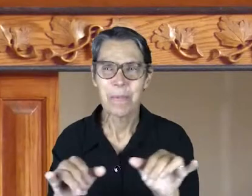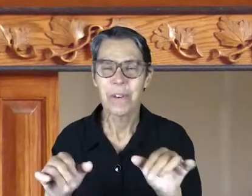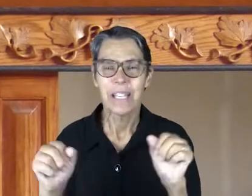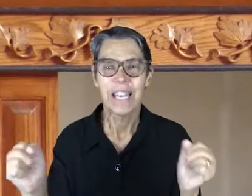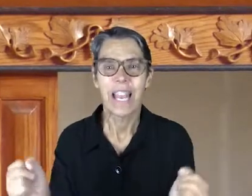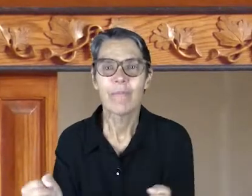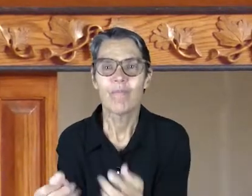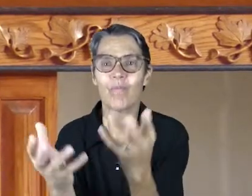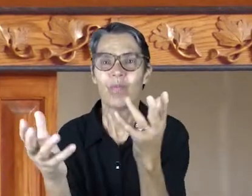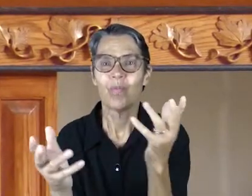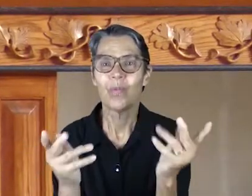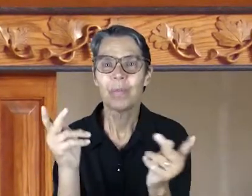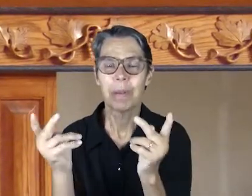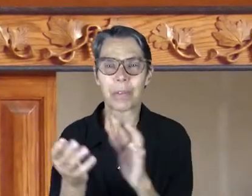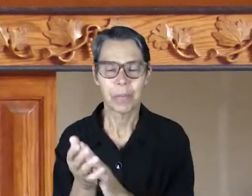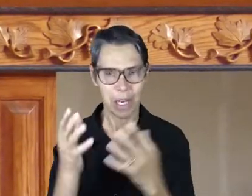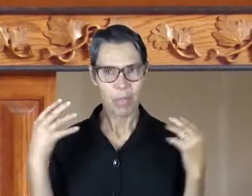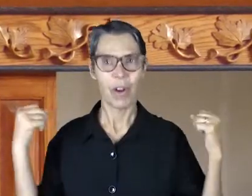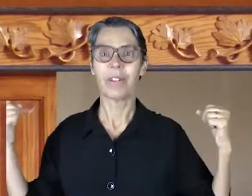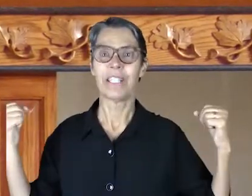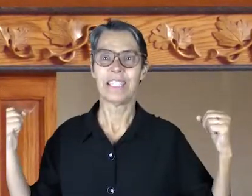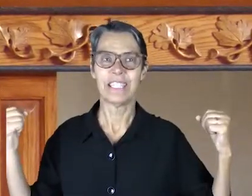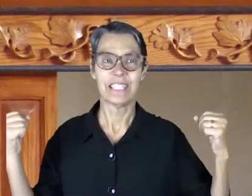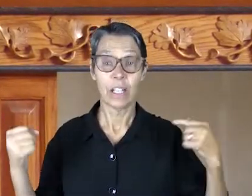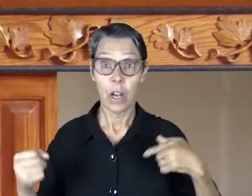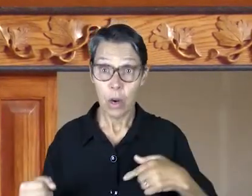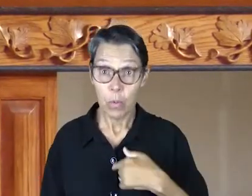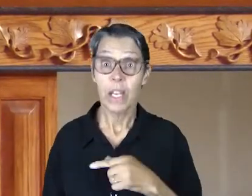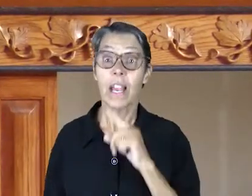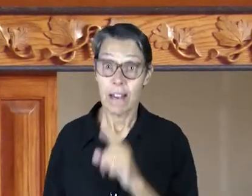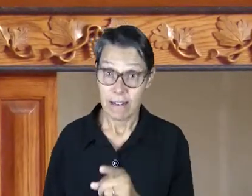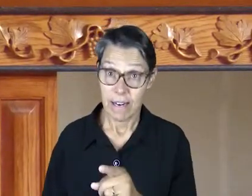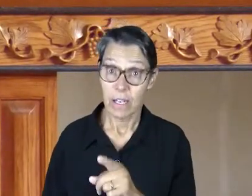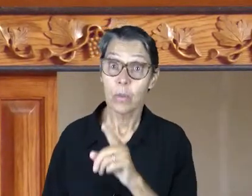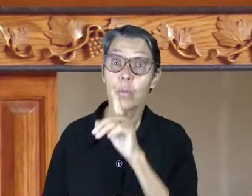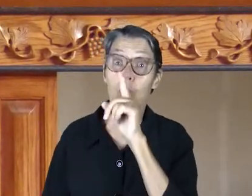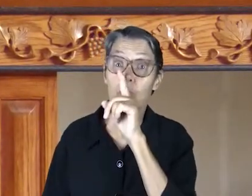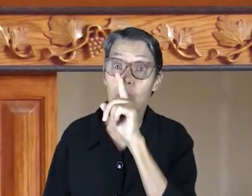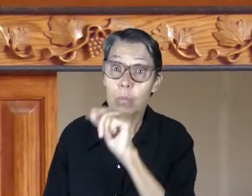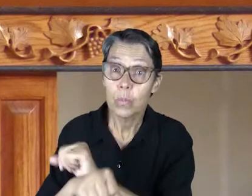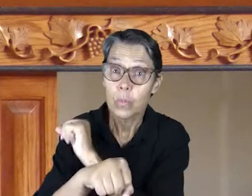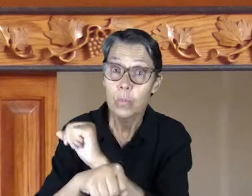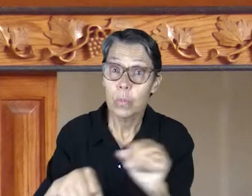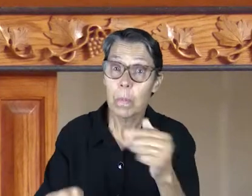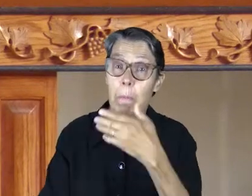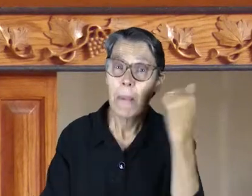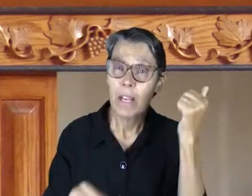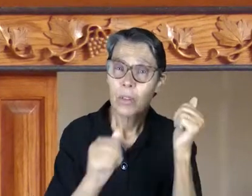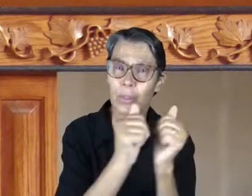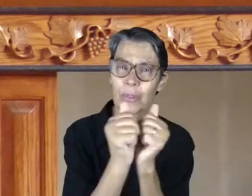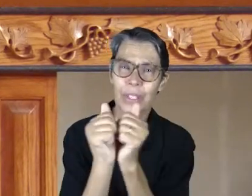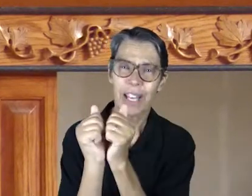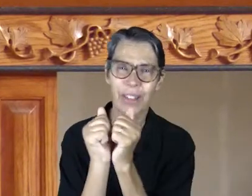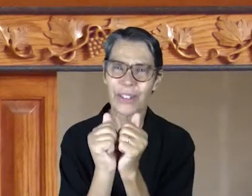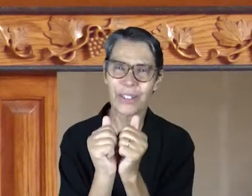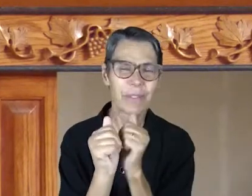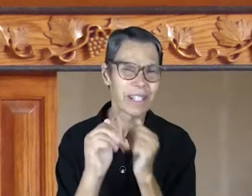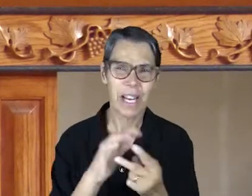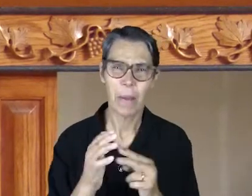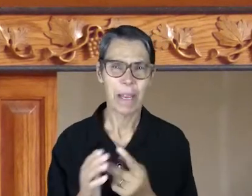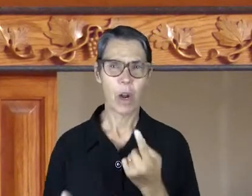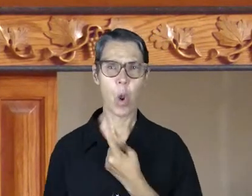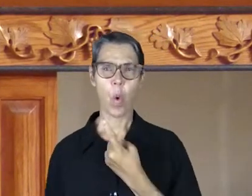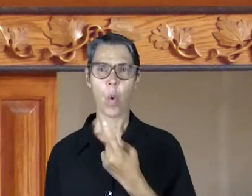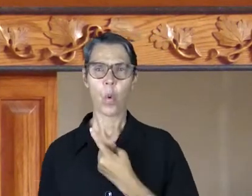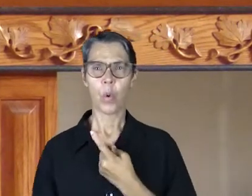which brings about courage in another. We are better together. We are not meant to